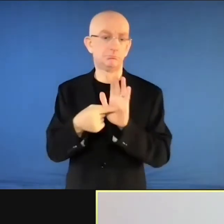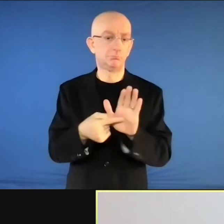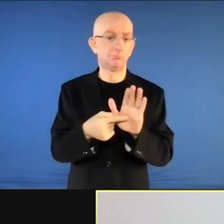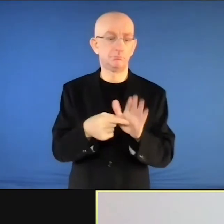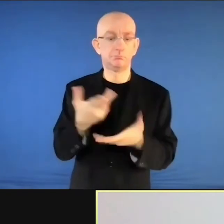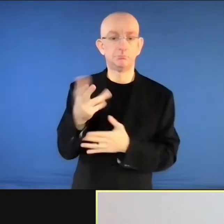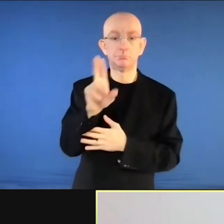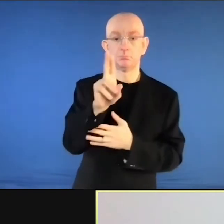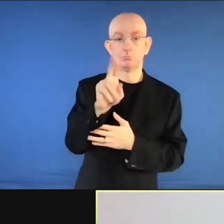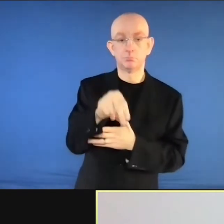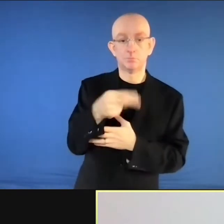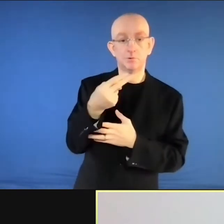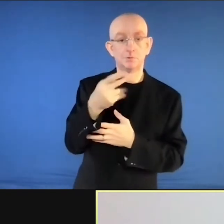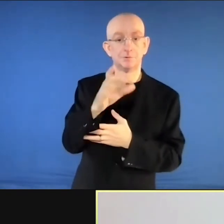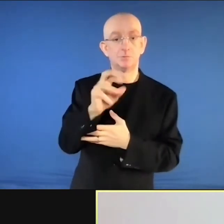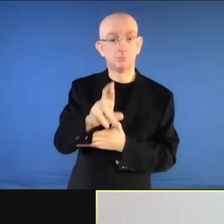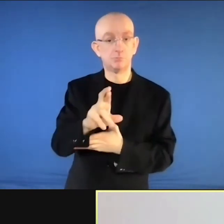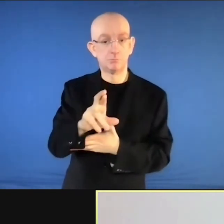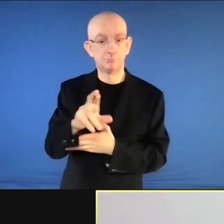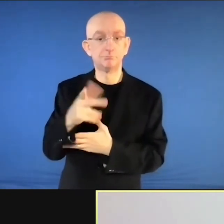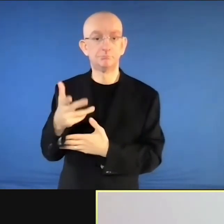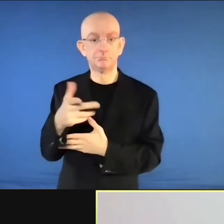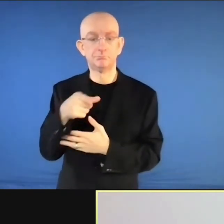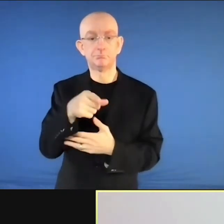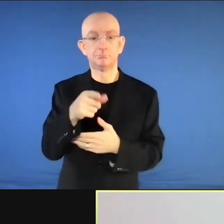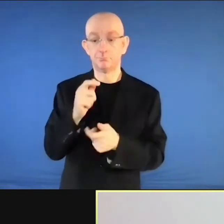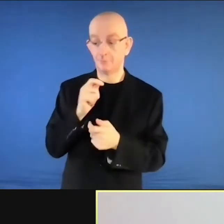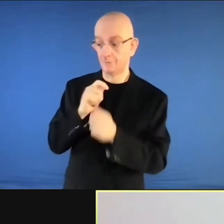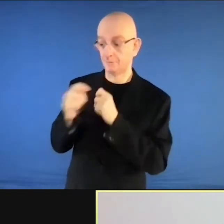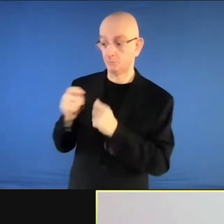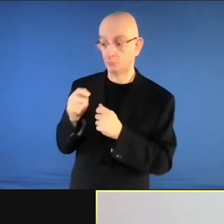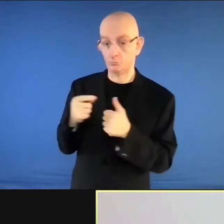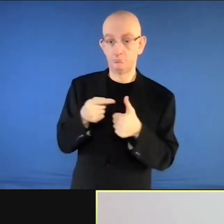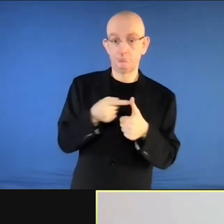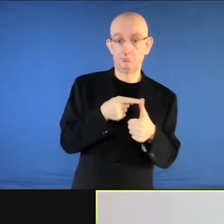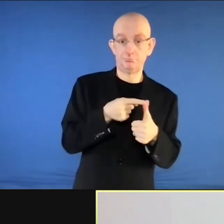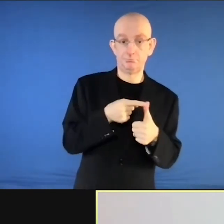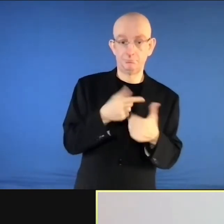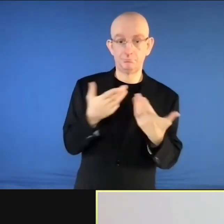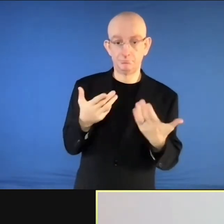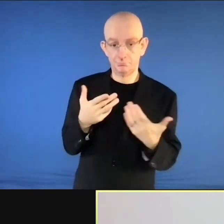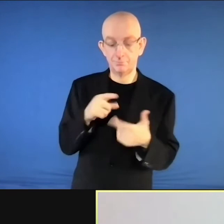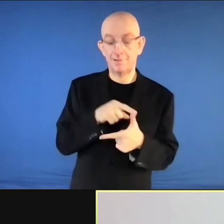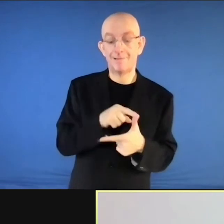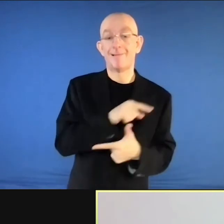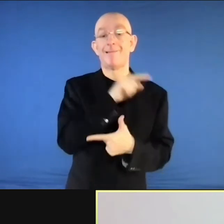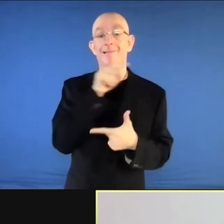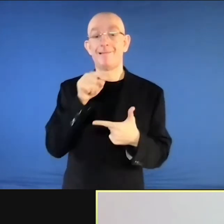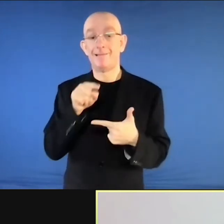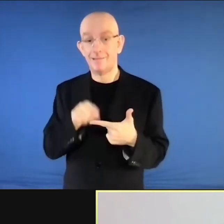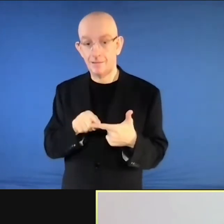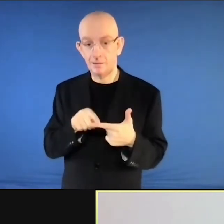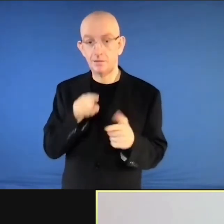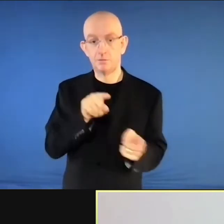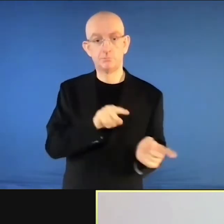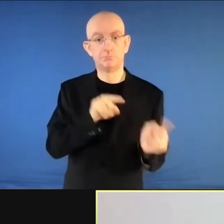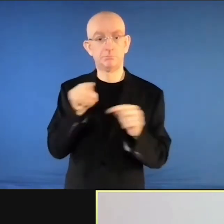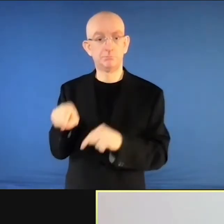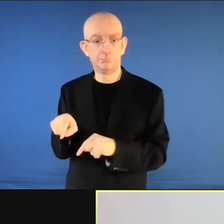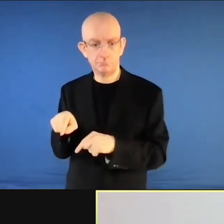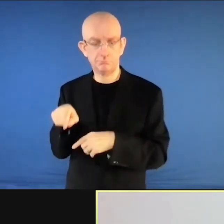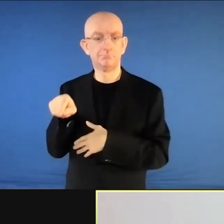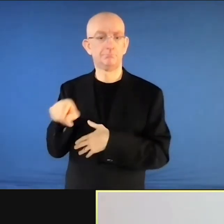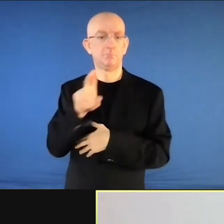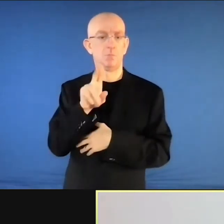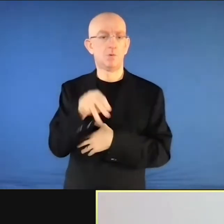place, I think in the second time again you can come to UNHCR and share your the research feedbacks with